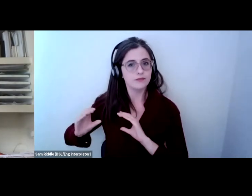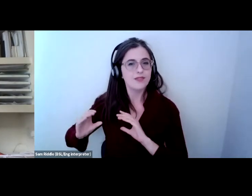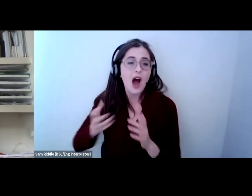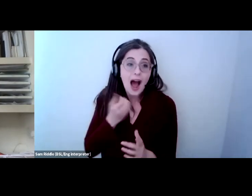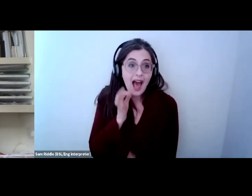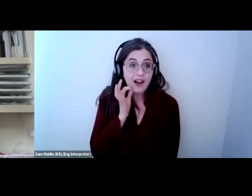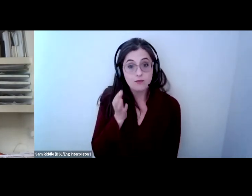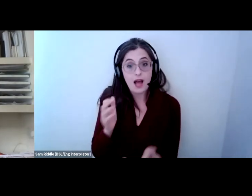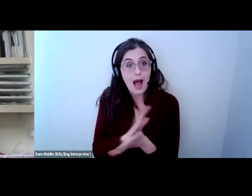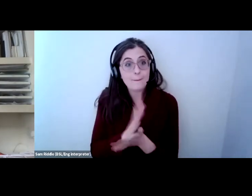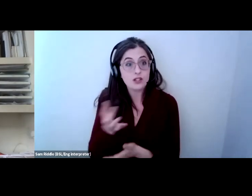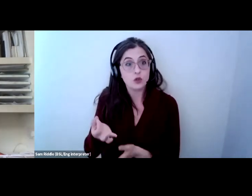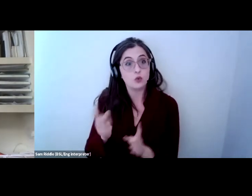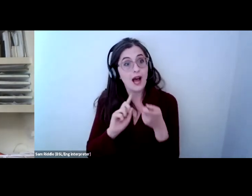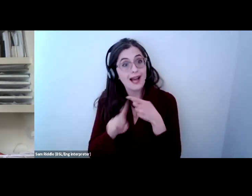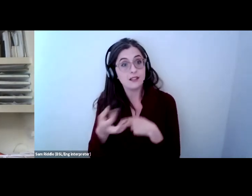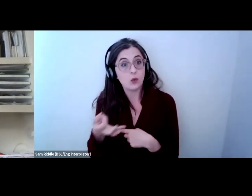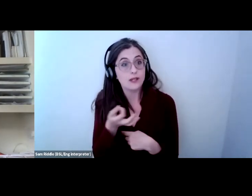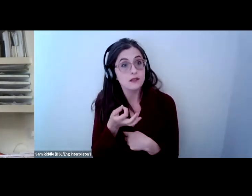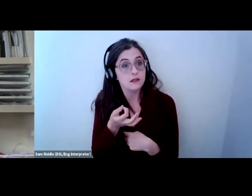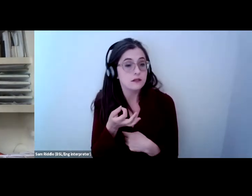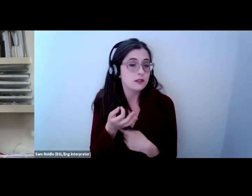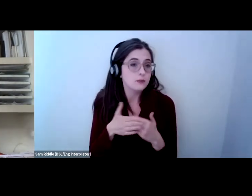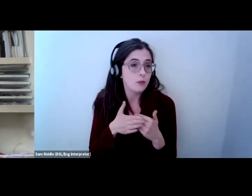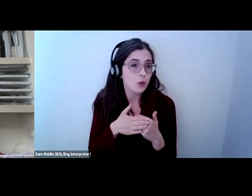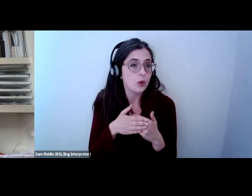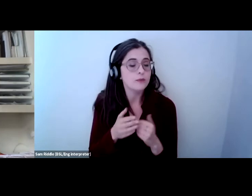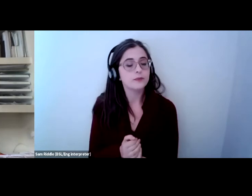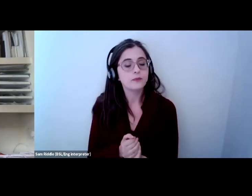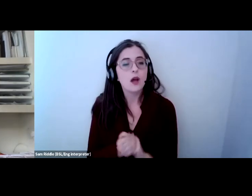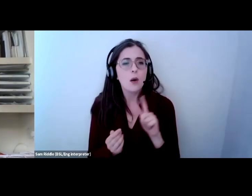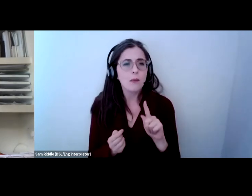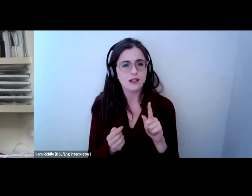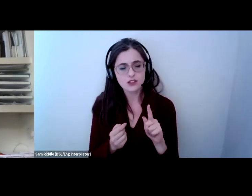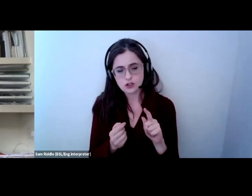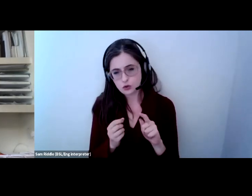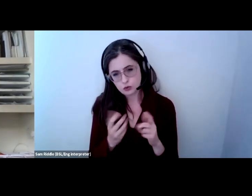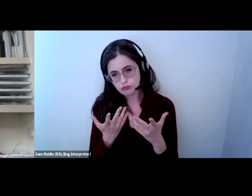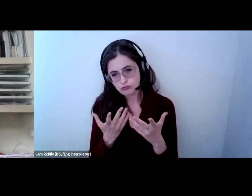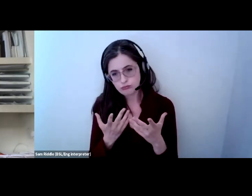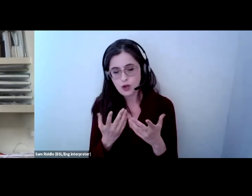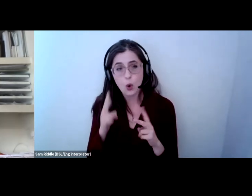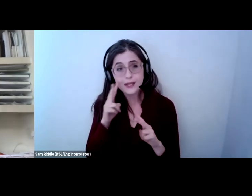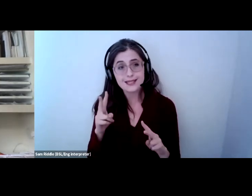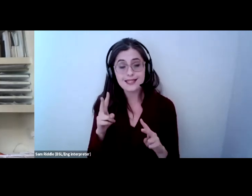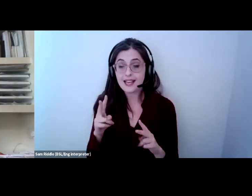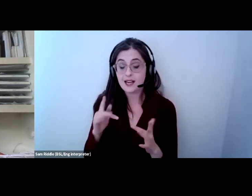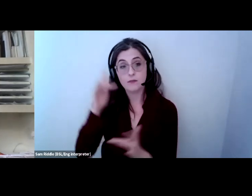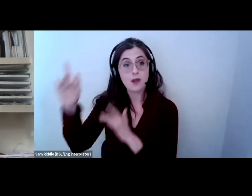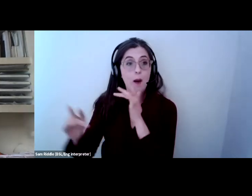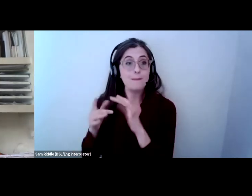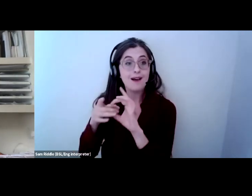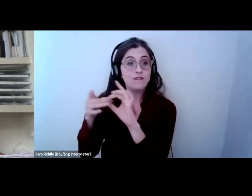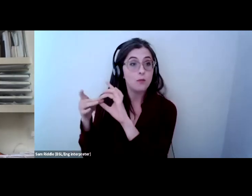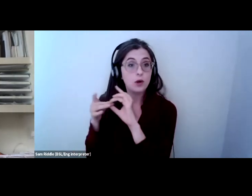specific questions. And just to give you an idea, we're seeing platform co-ops raise